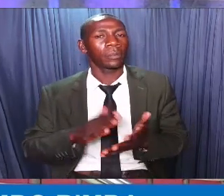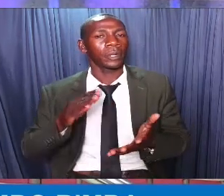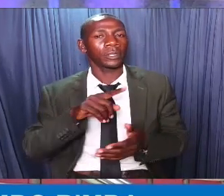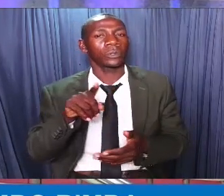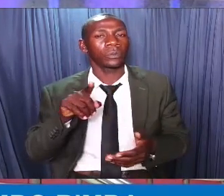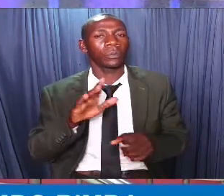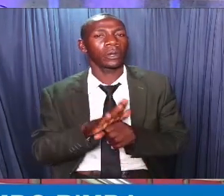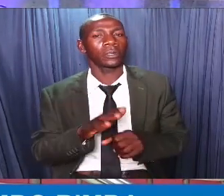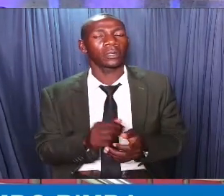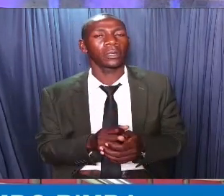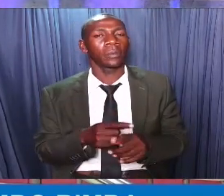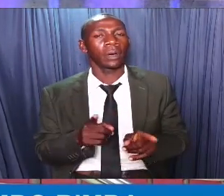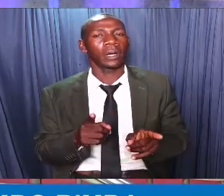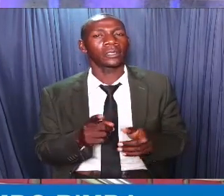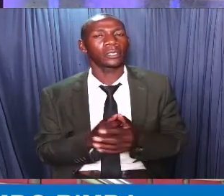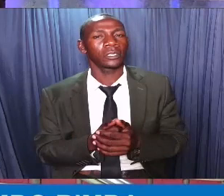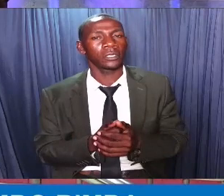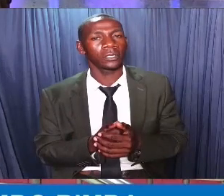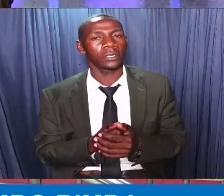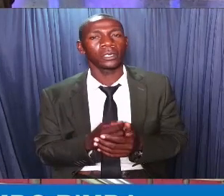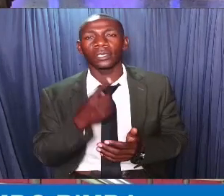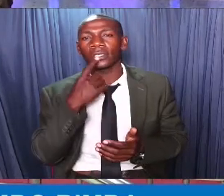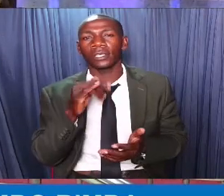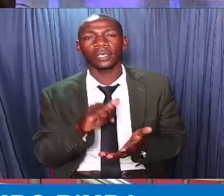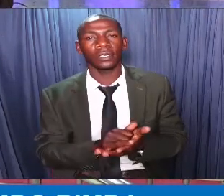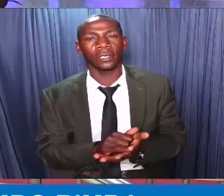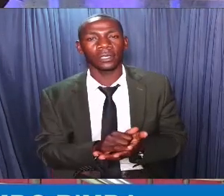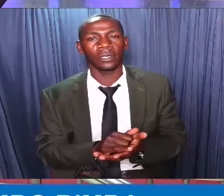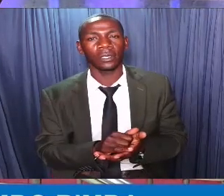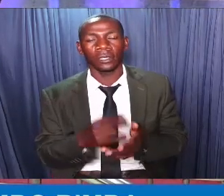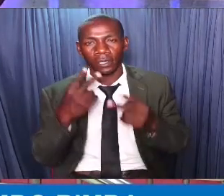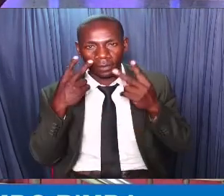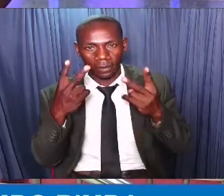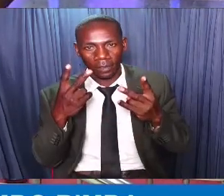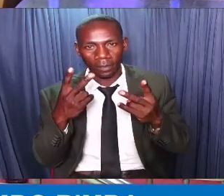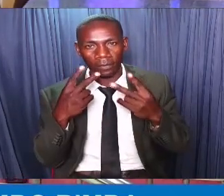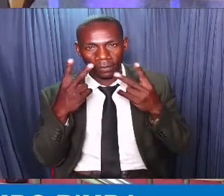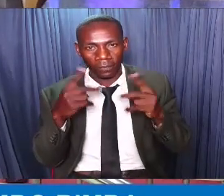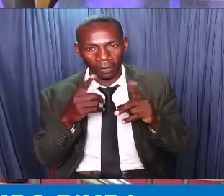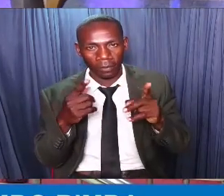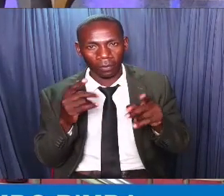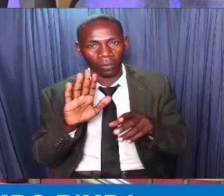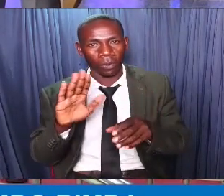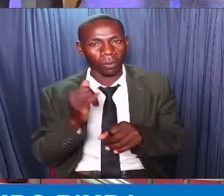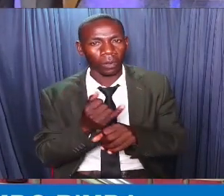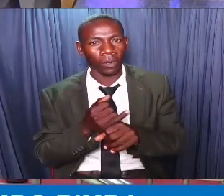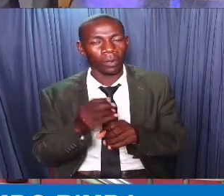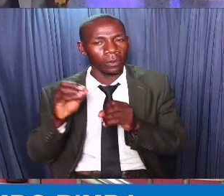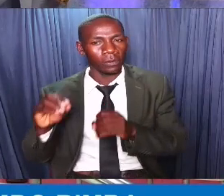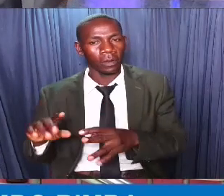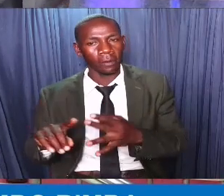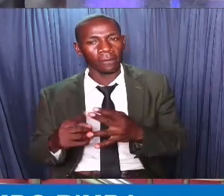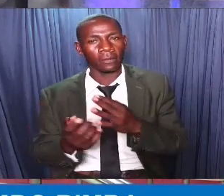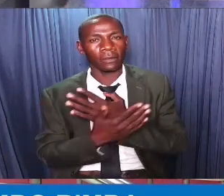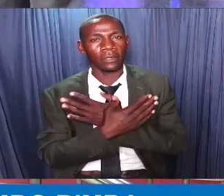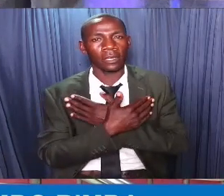are praising you so high. Lakini but anasema, he says, angalia matendo yako. Your works. Umeacha upendo wako wa